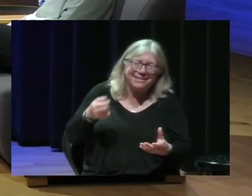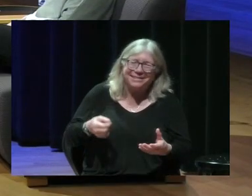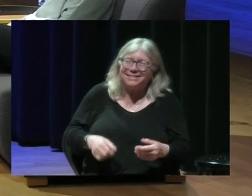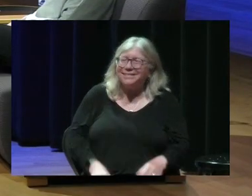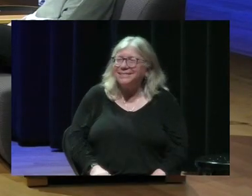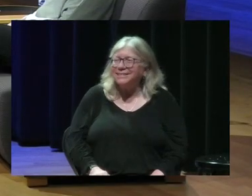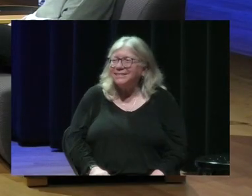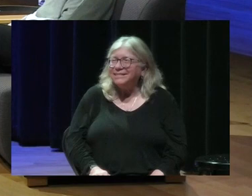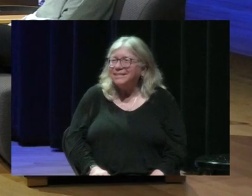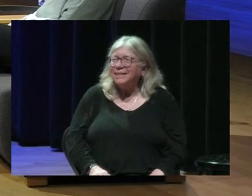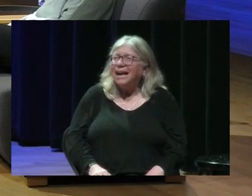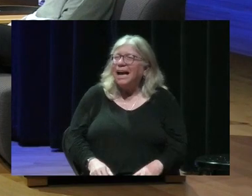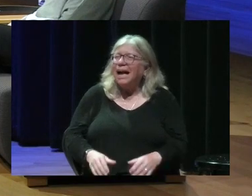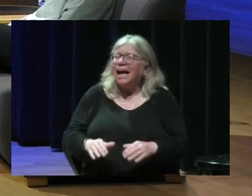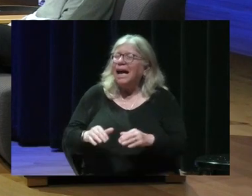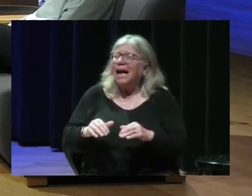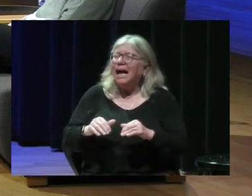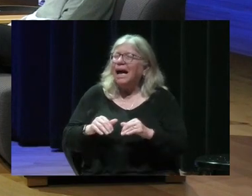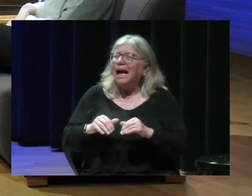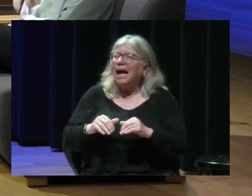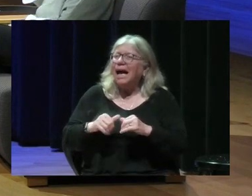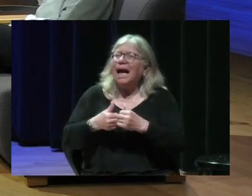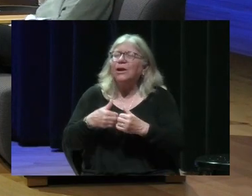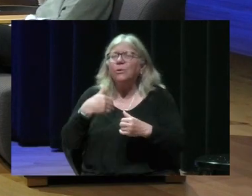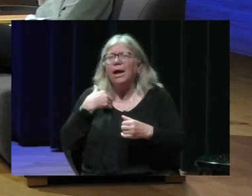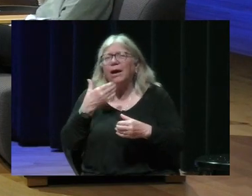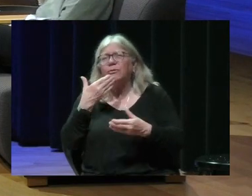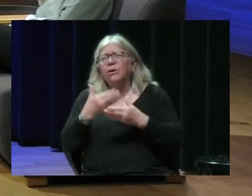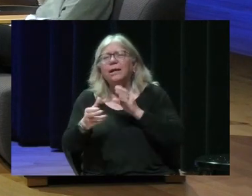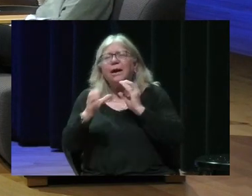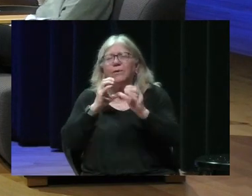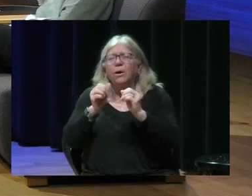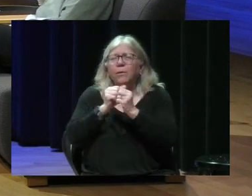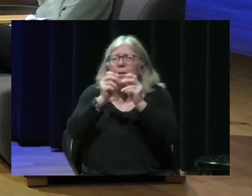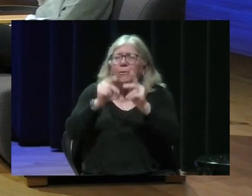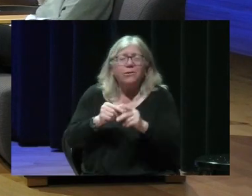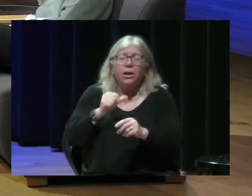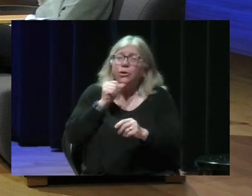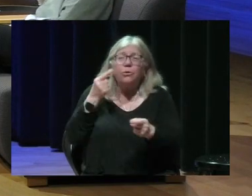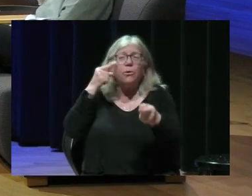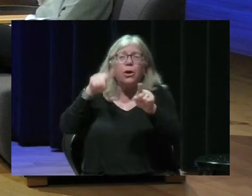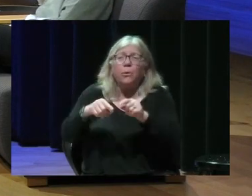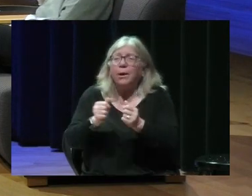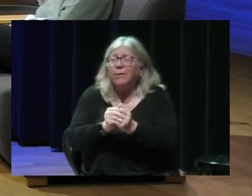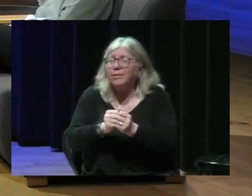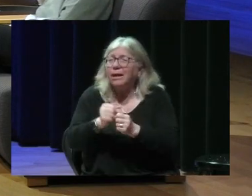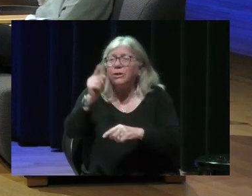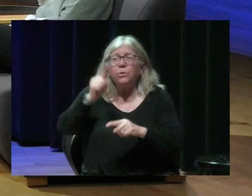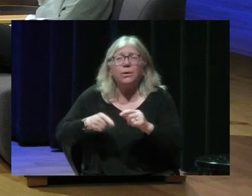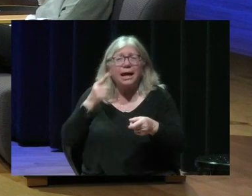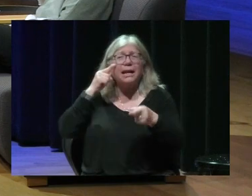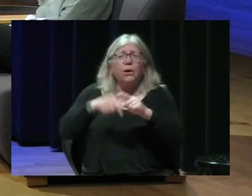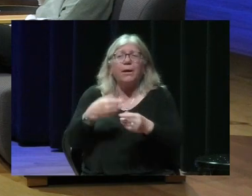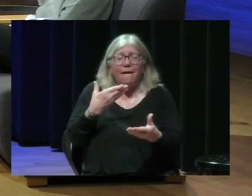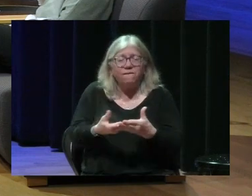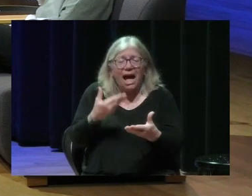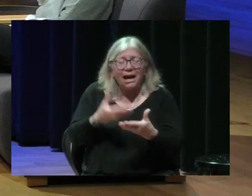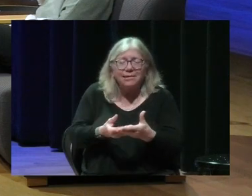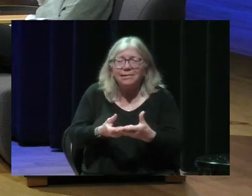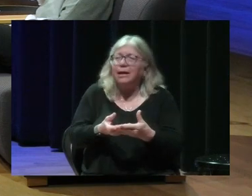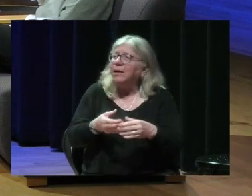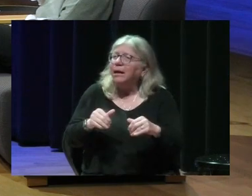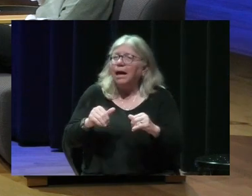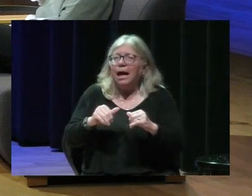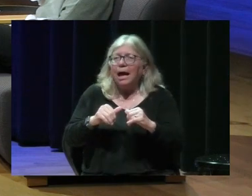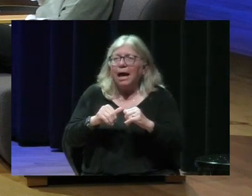to politics. How do you have fruitful conversation with someone you don't agree with when you can't even agree on facts? How do you